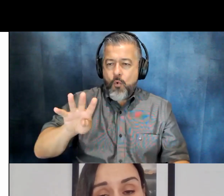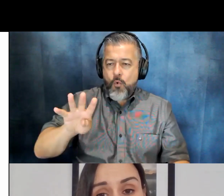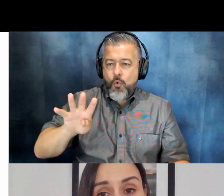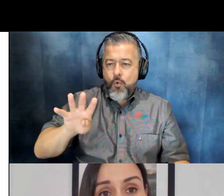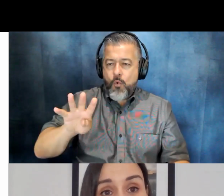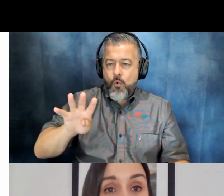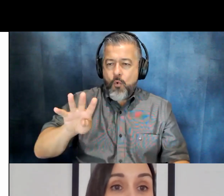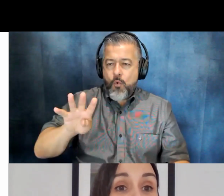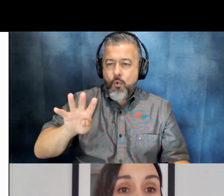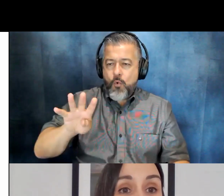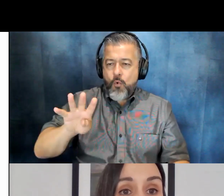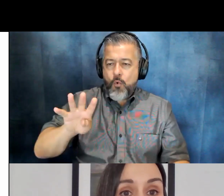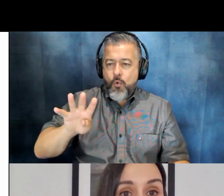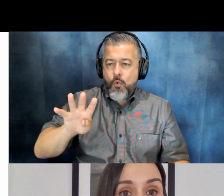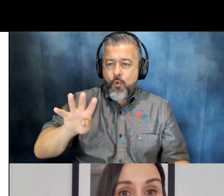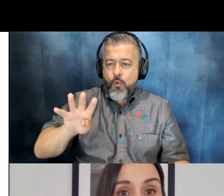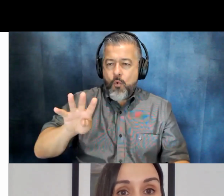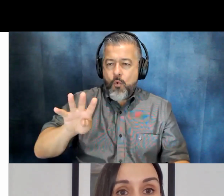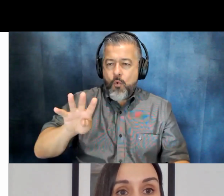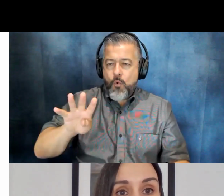116,000 cases in the US on Monday alone.